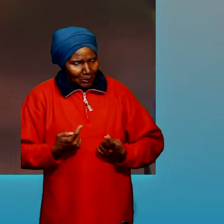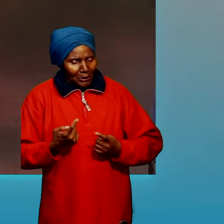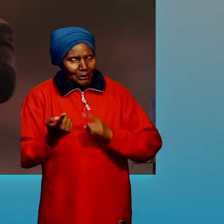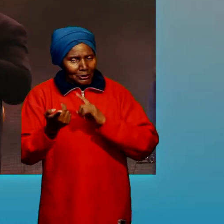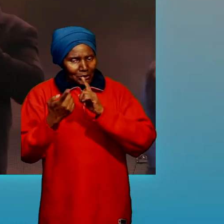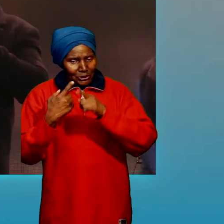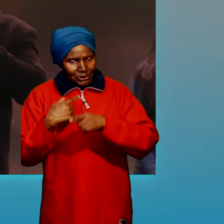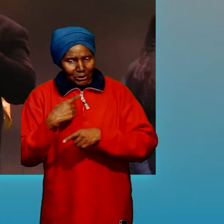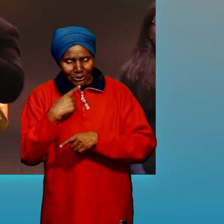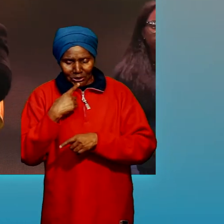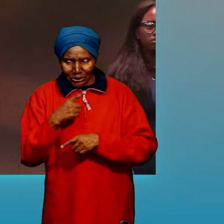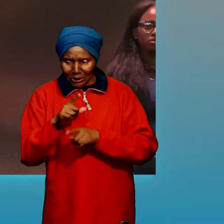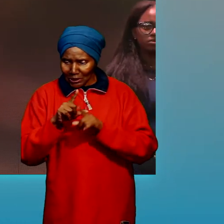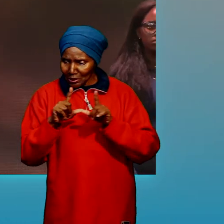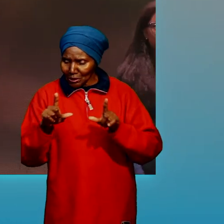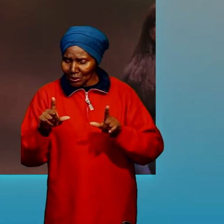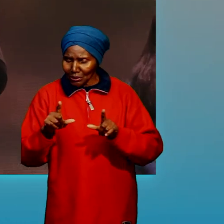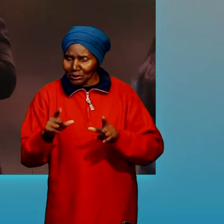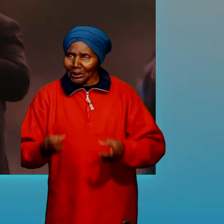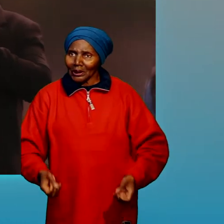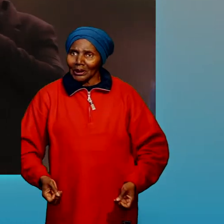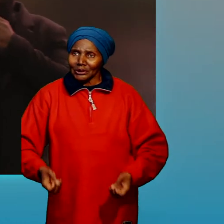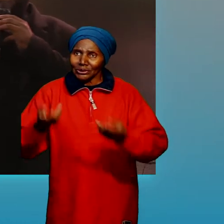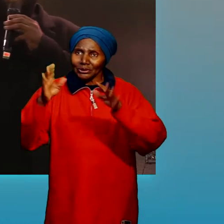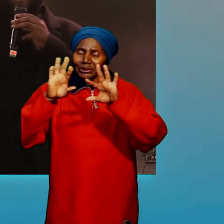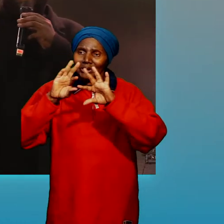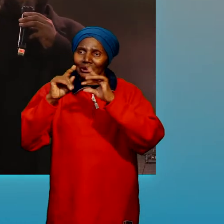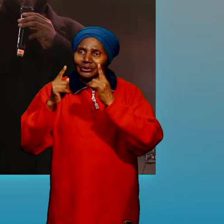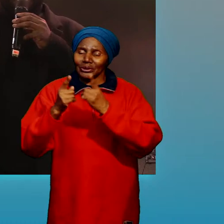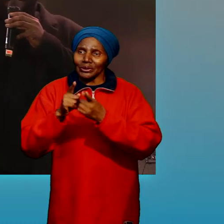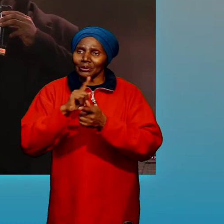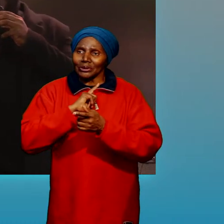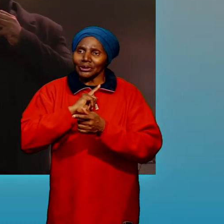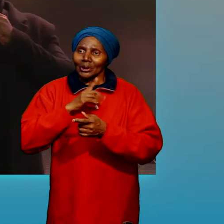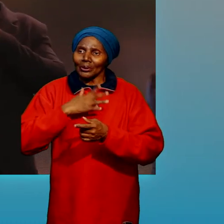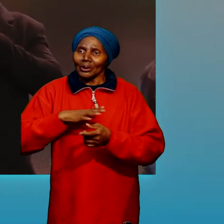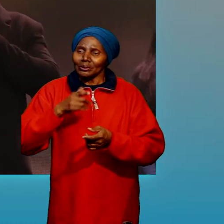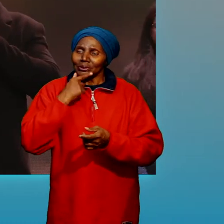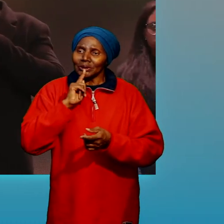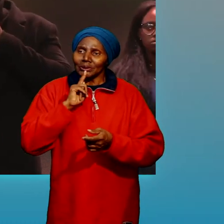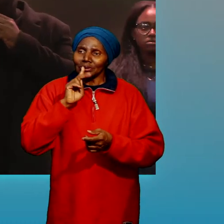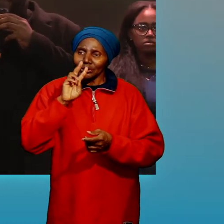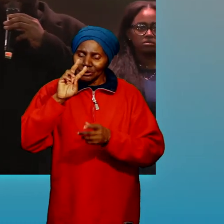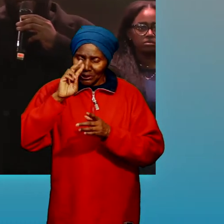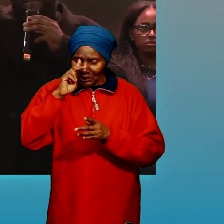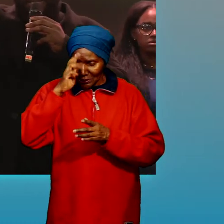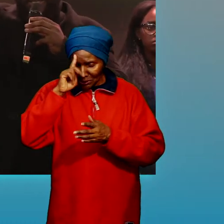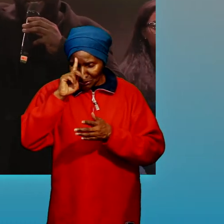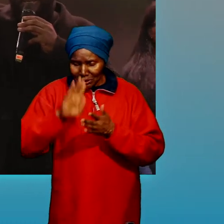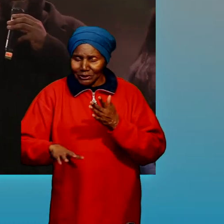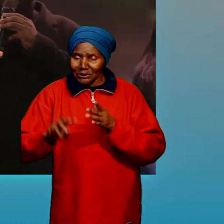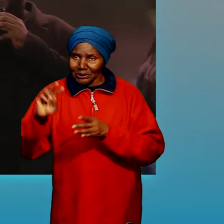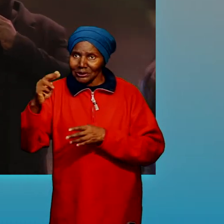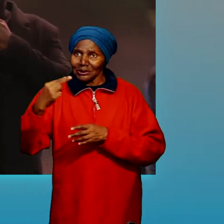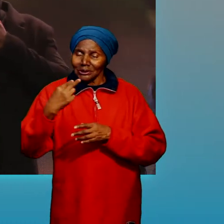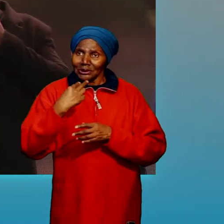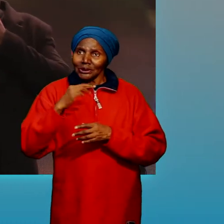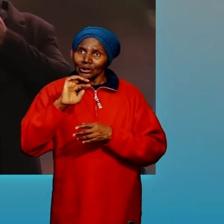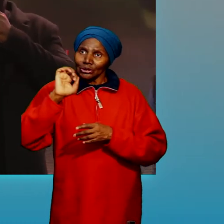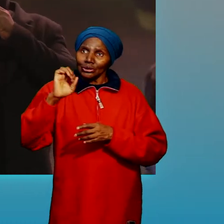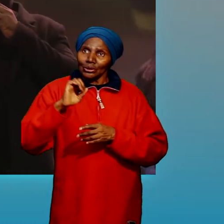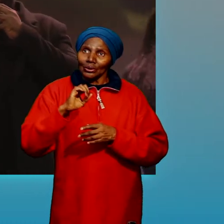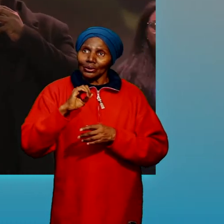say, take it all so your fruit can be seen. I pray right now in the name of Jesus that